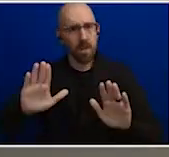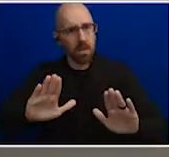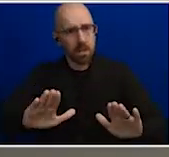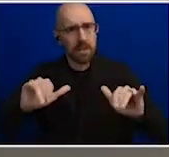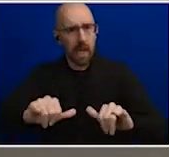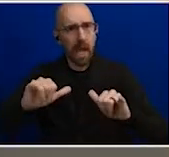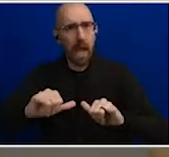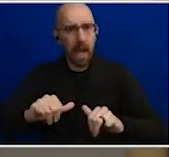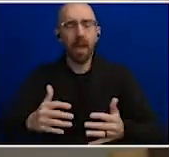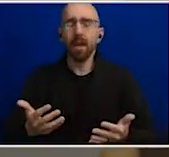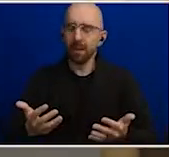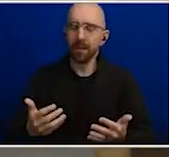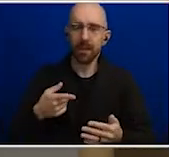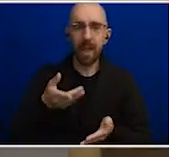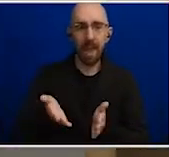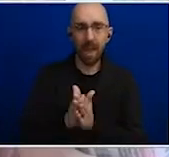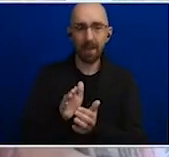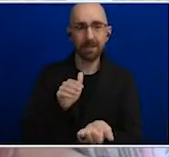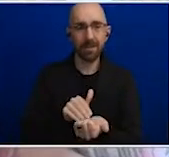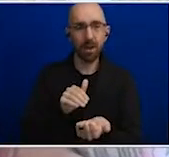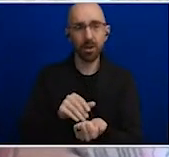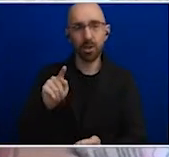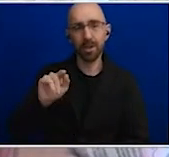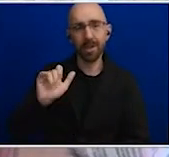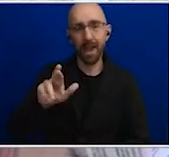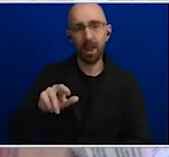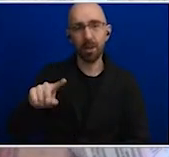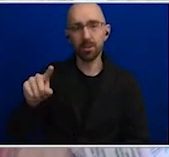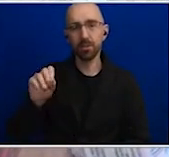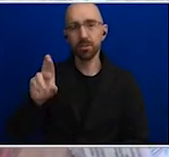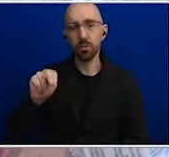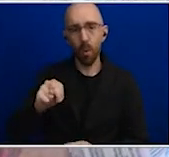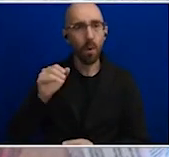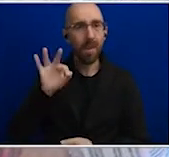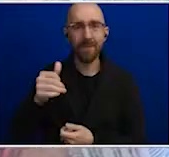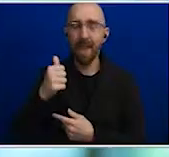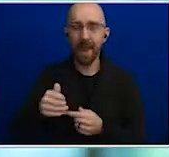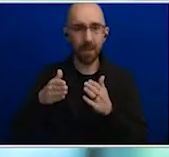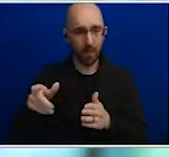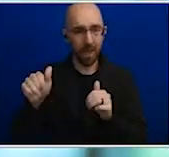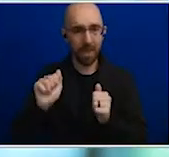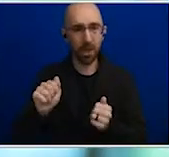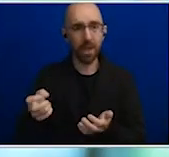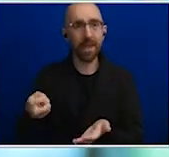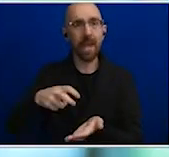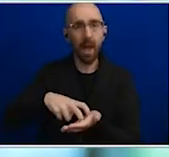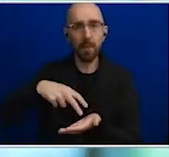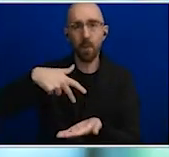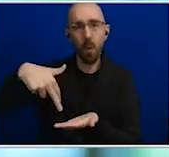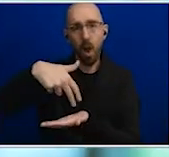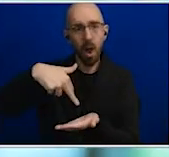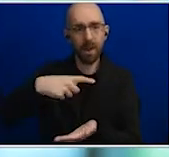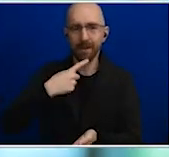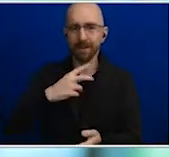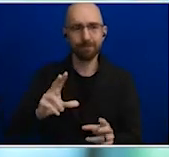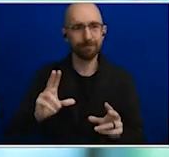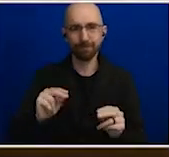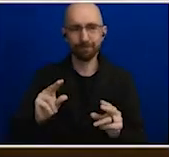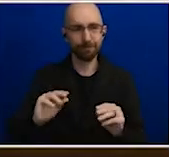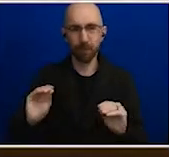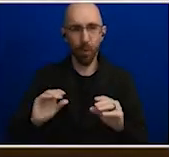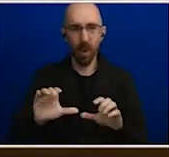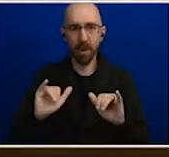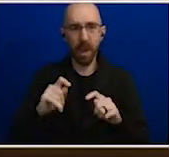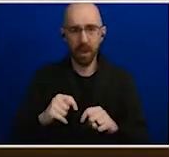asked his doctor, Dr. Tyler Zorn, if there was any way he could get up and walk. he said no one had done it, and I said, well, I'll do it. Let's